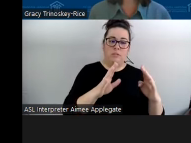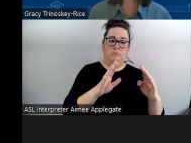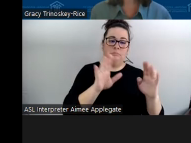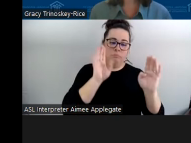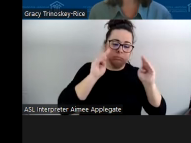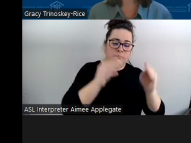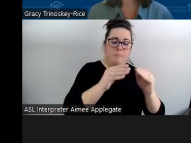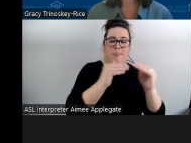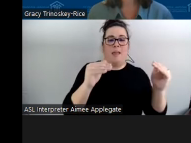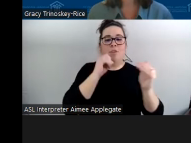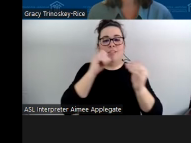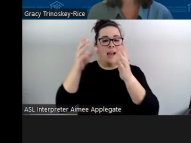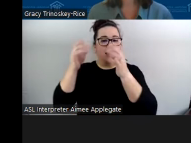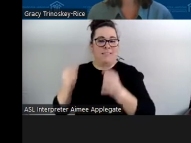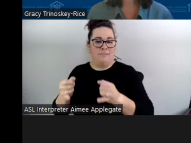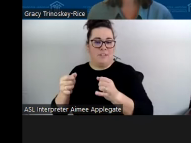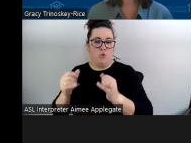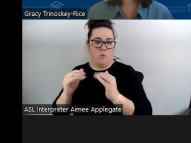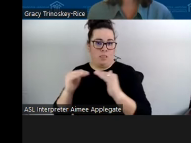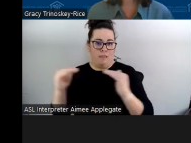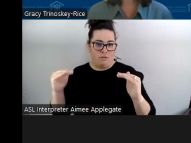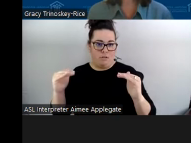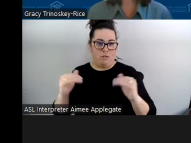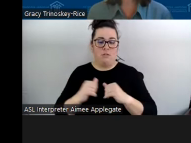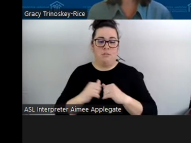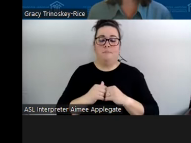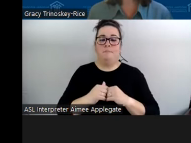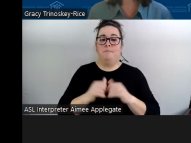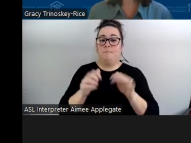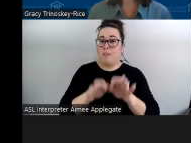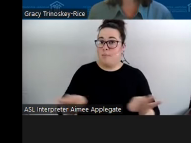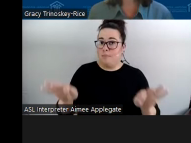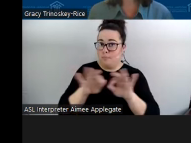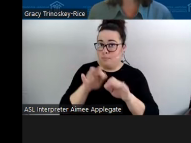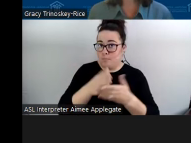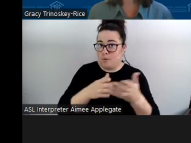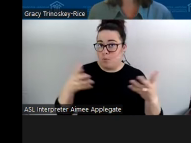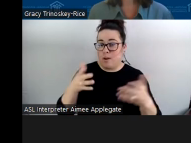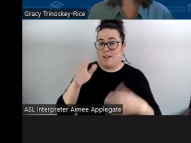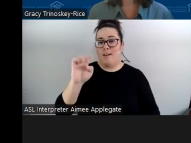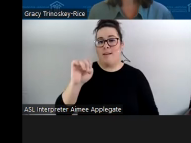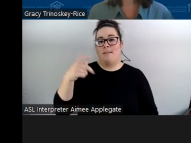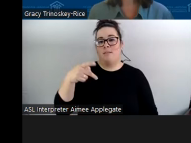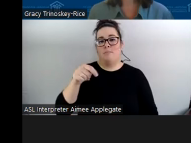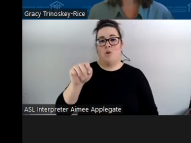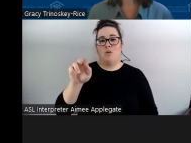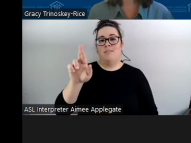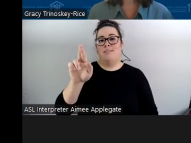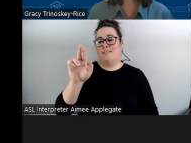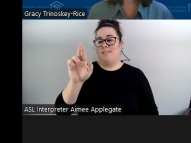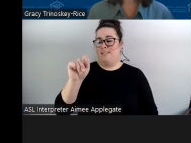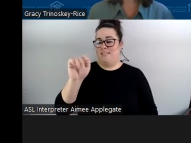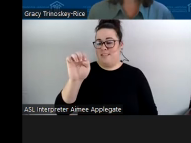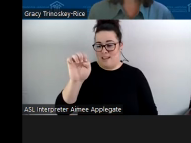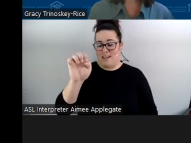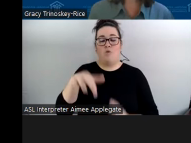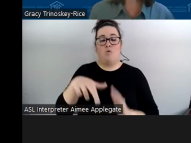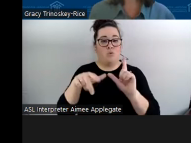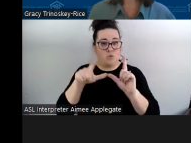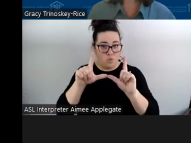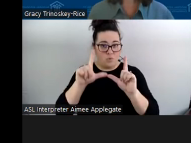But essentially what you need to know is that ex parte renewals need to be processed at the individual level, and